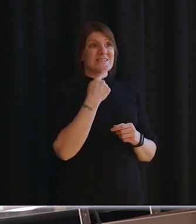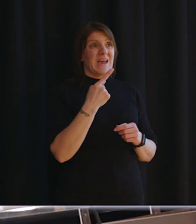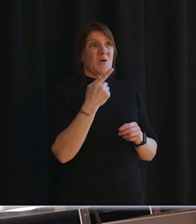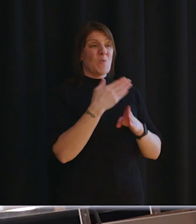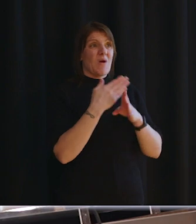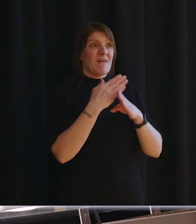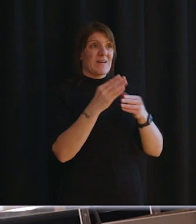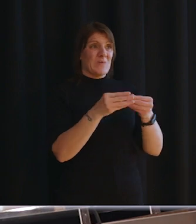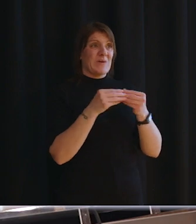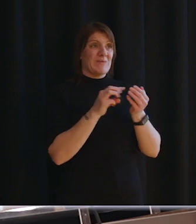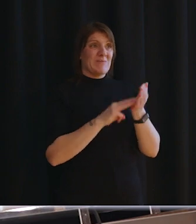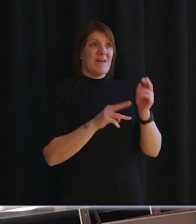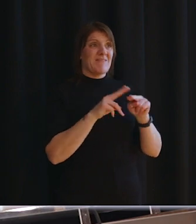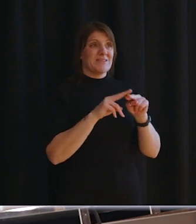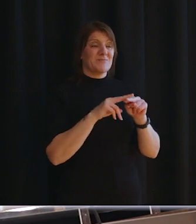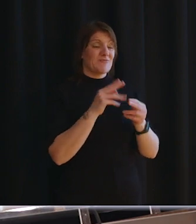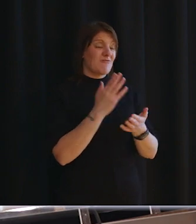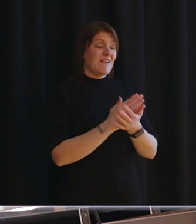at all.